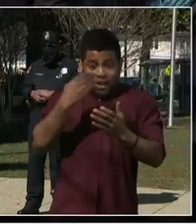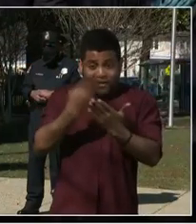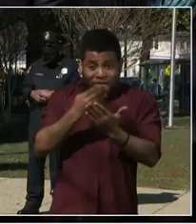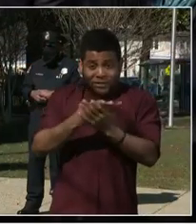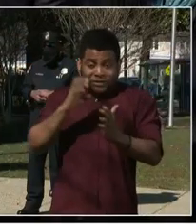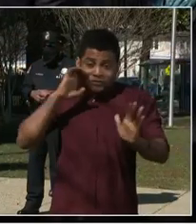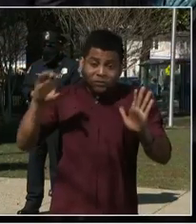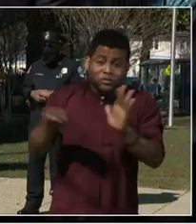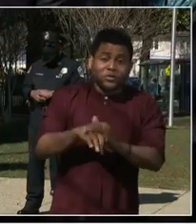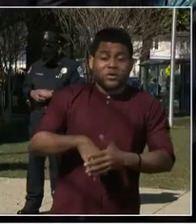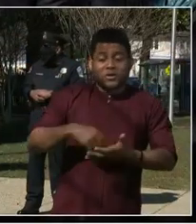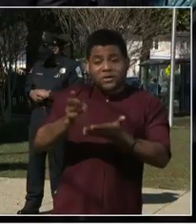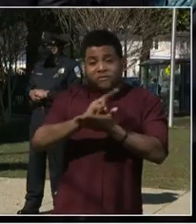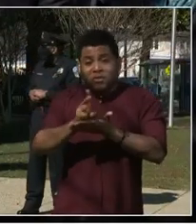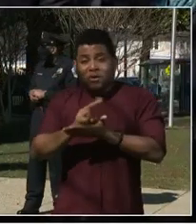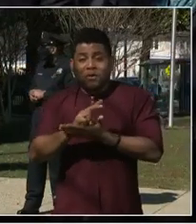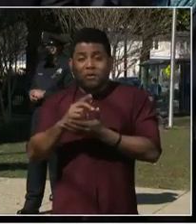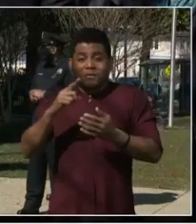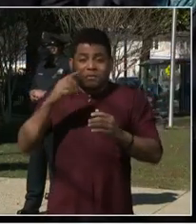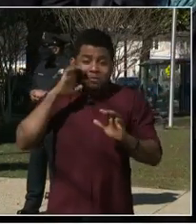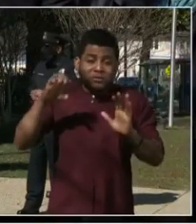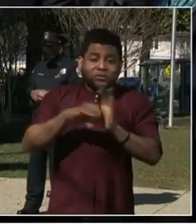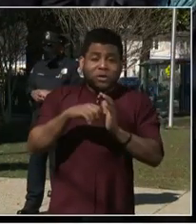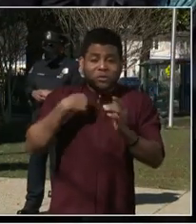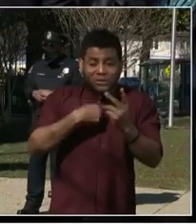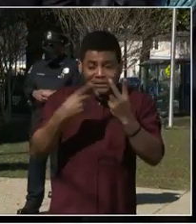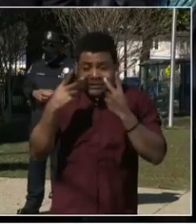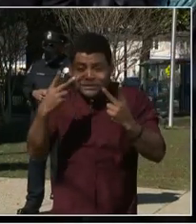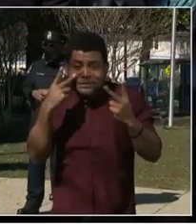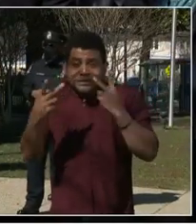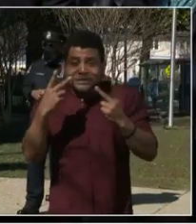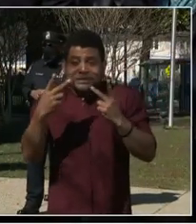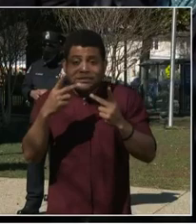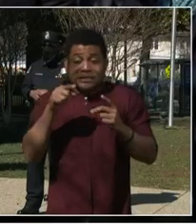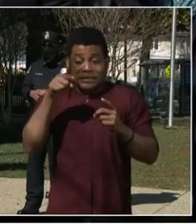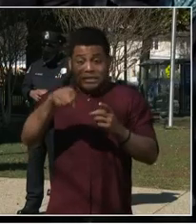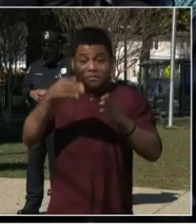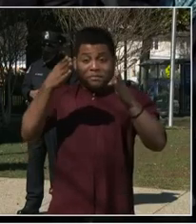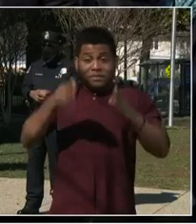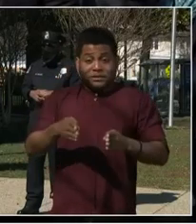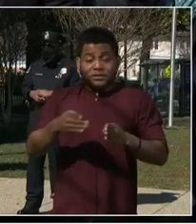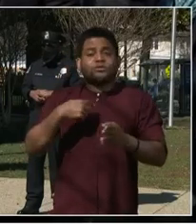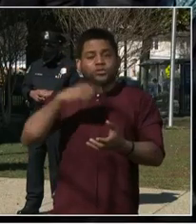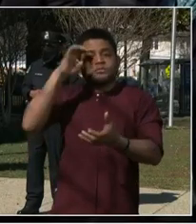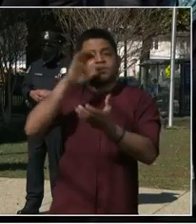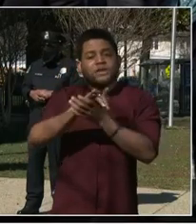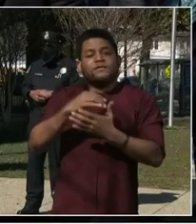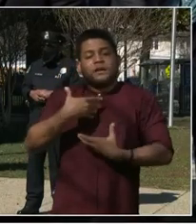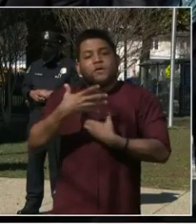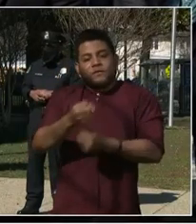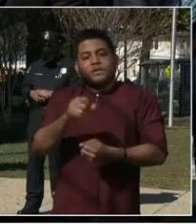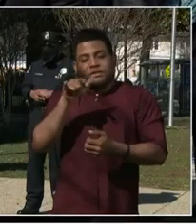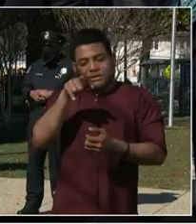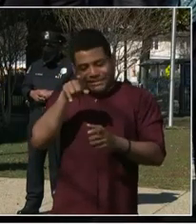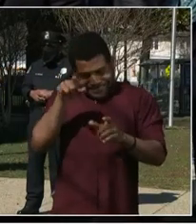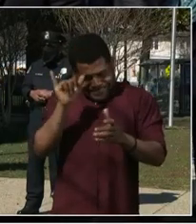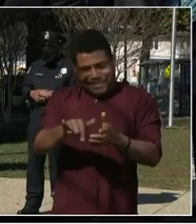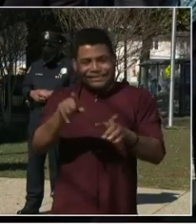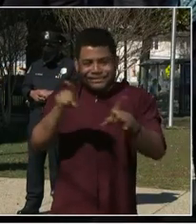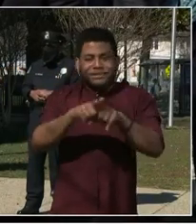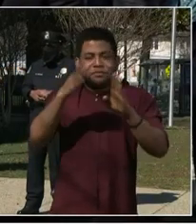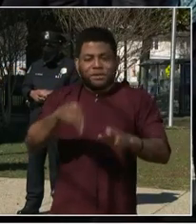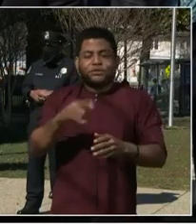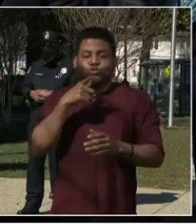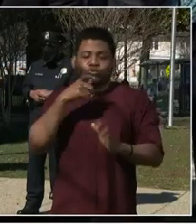the images that we've seen, this individual, we believe, I'm very confident that this is the person. We feel we have